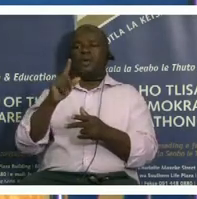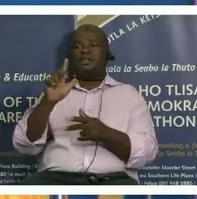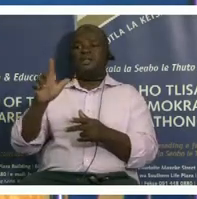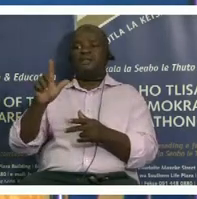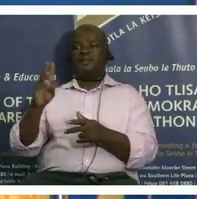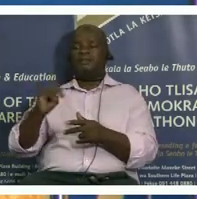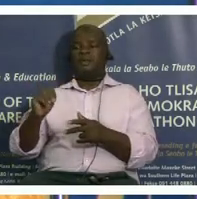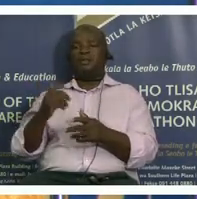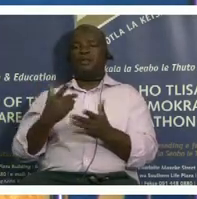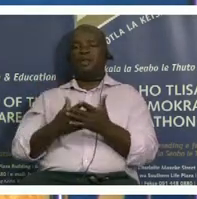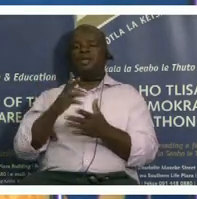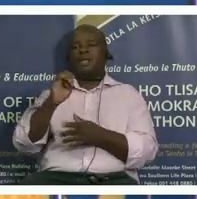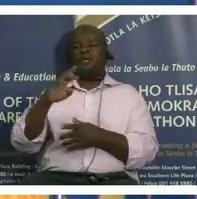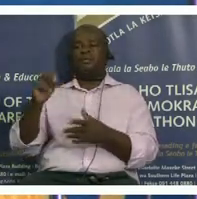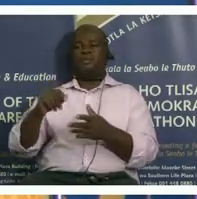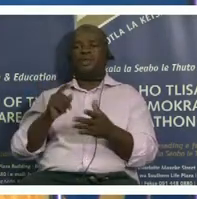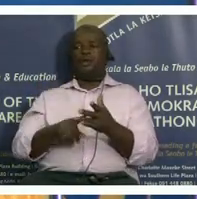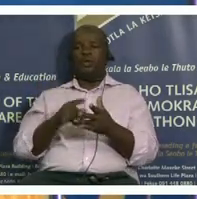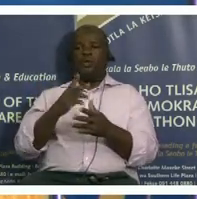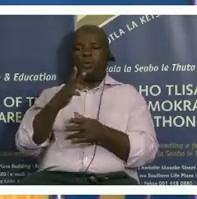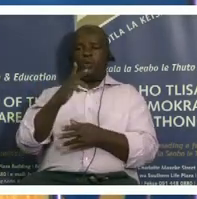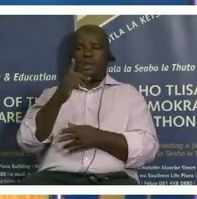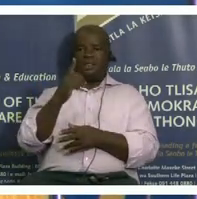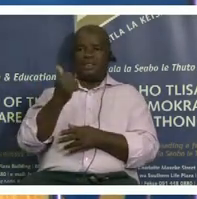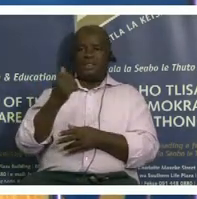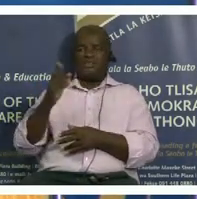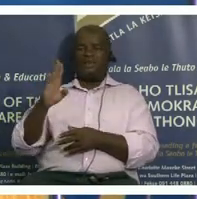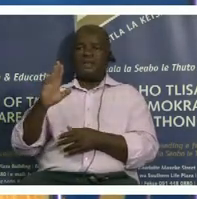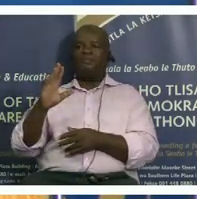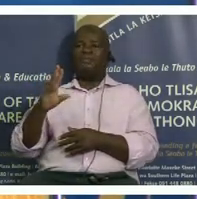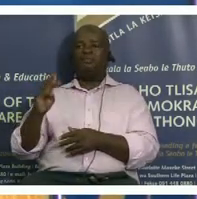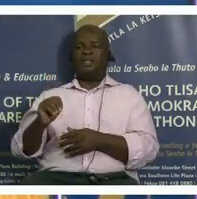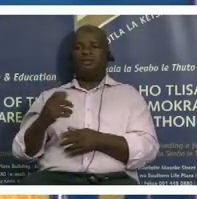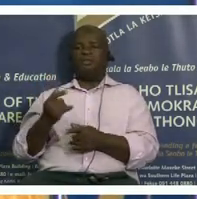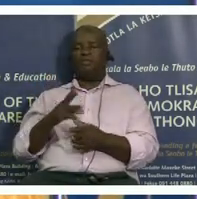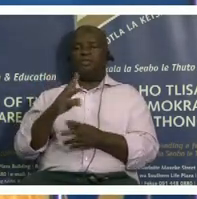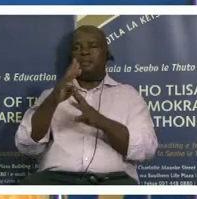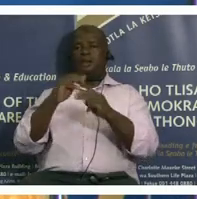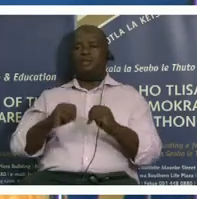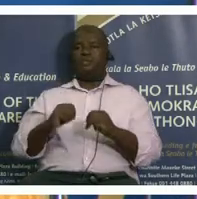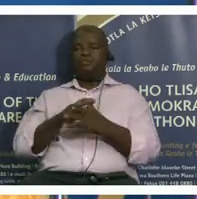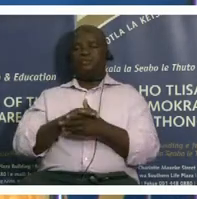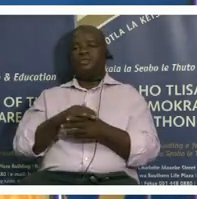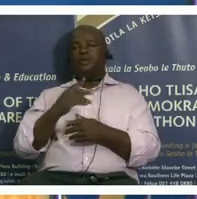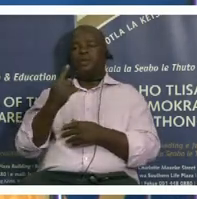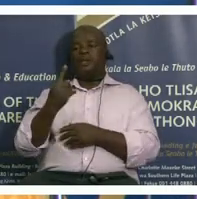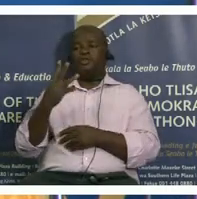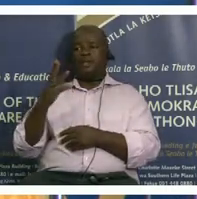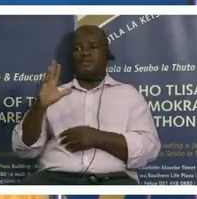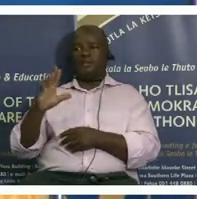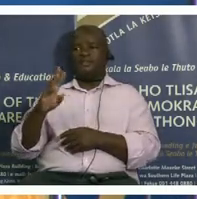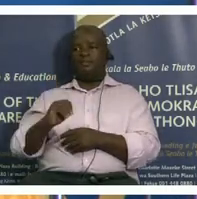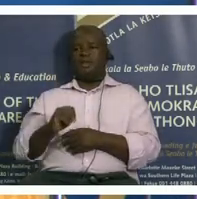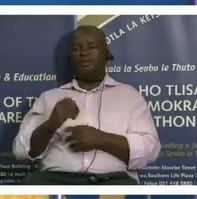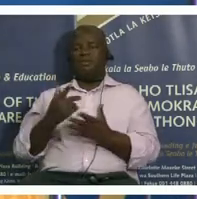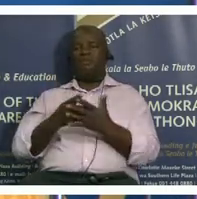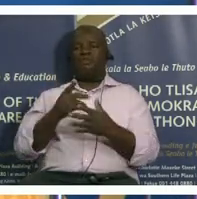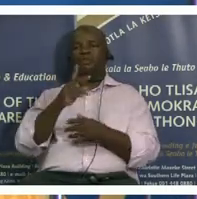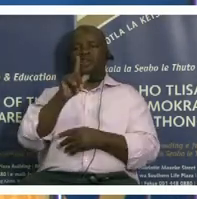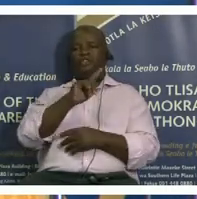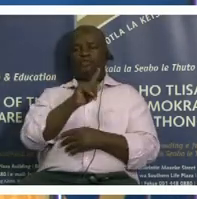Karib, 165 million rands in Mangaung, 125 million rands in Lejwele